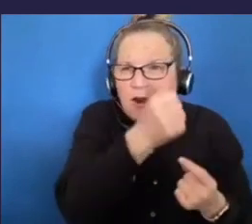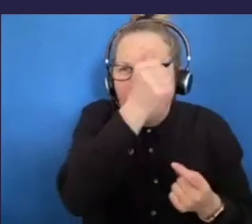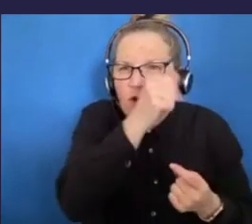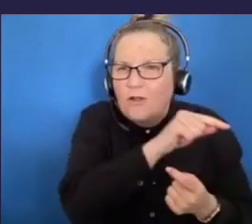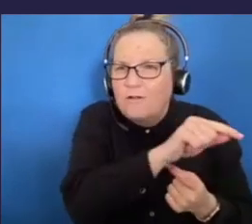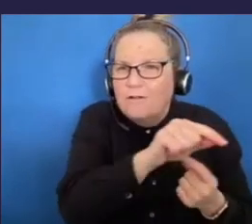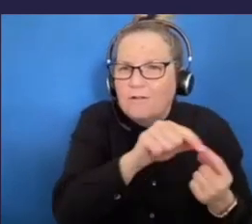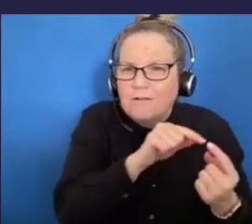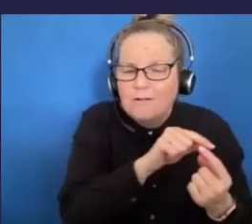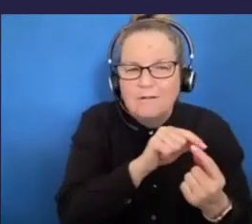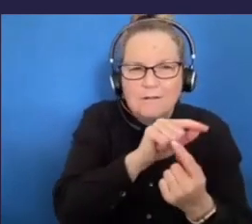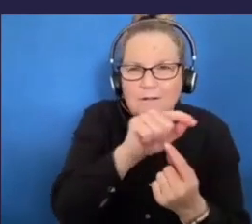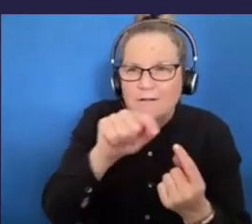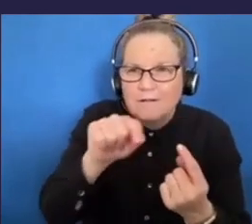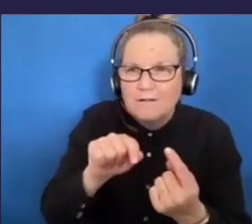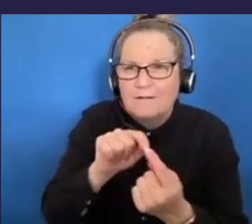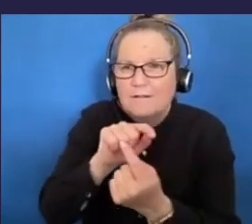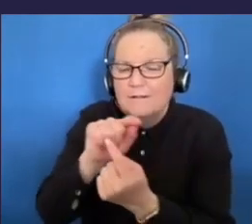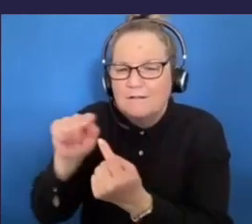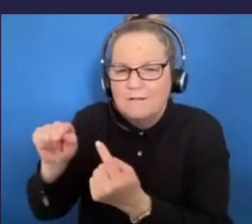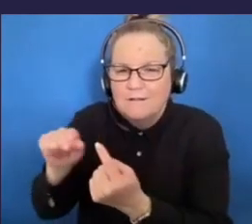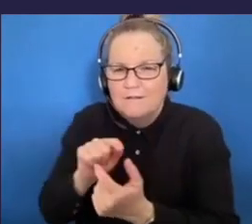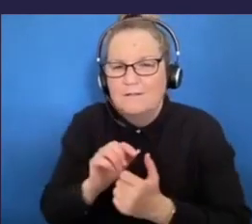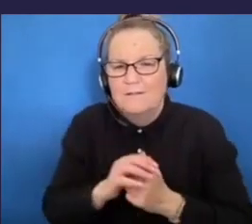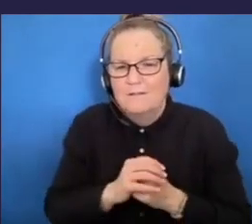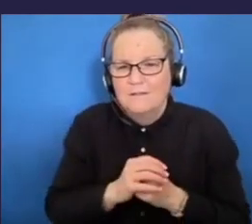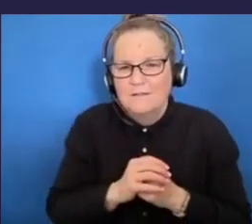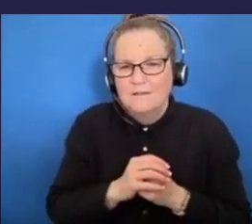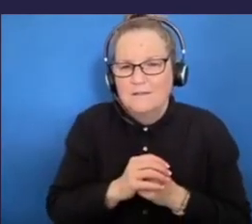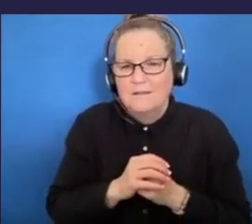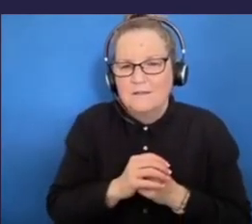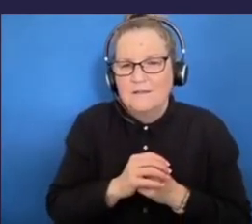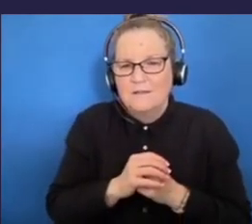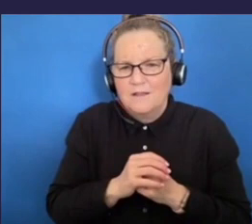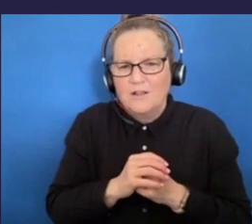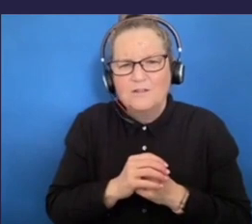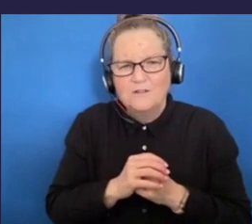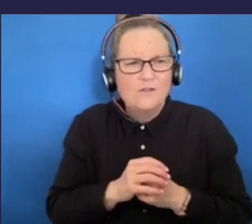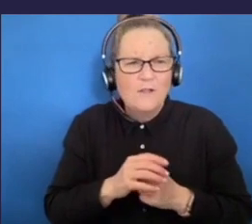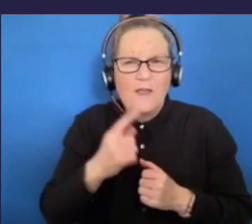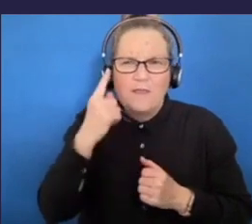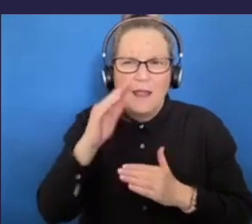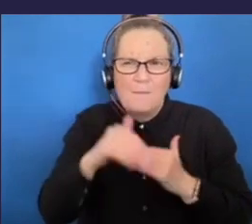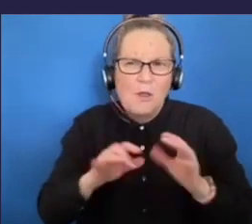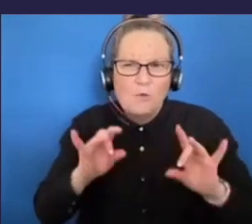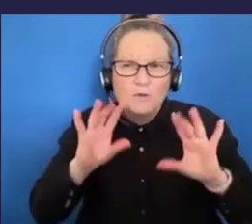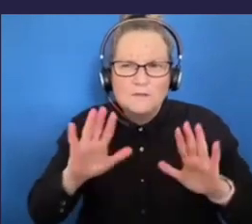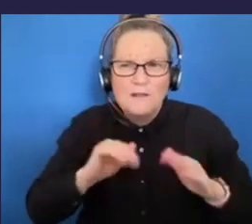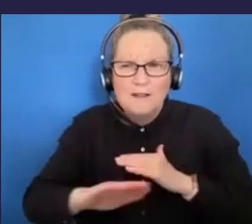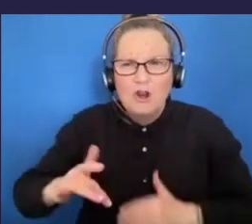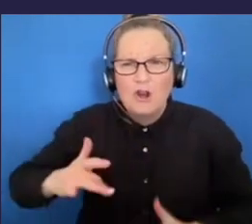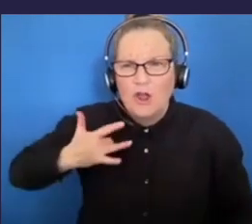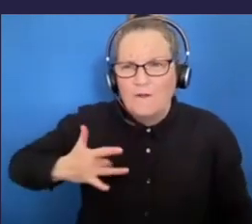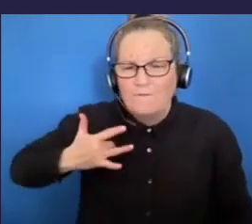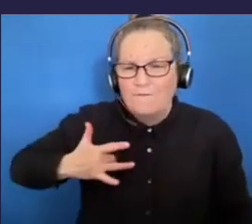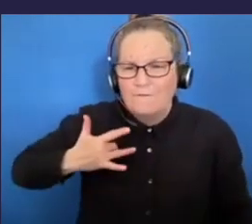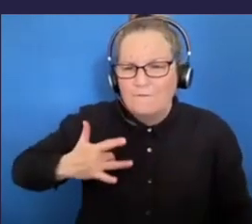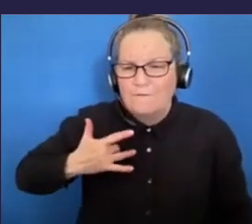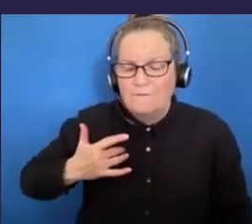to consider, if you will, all of our life areas or life domains. And so think about